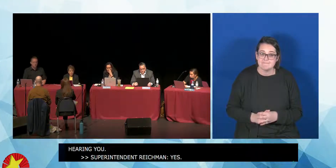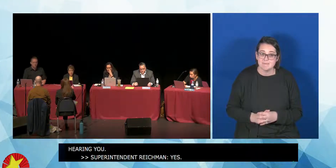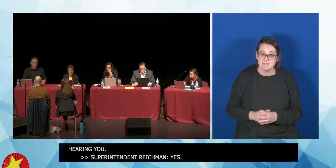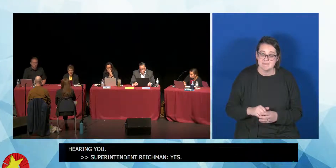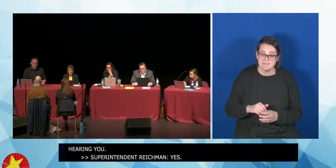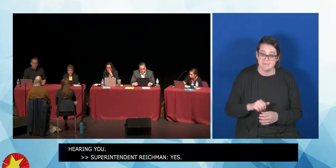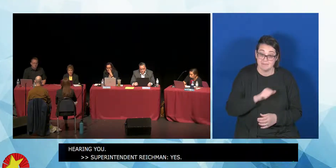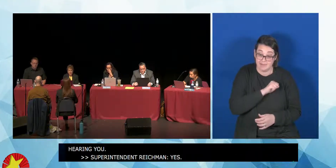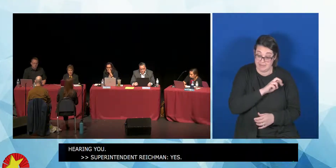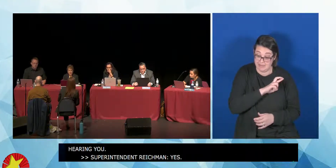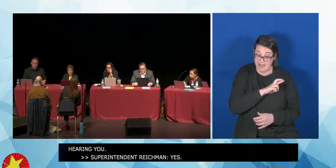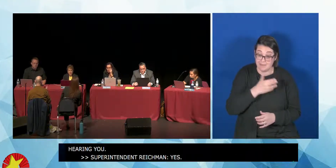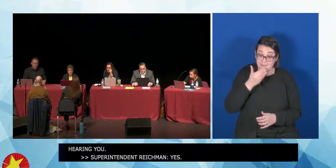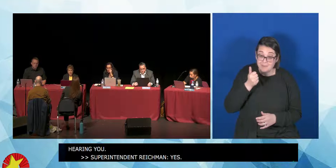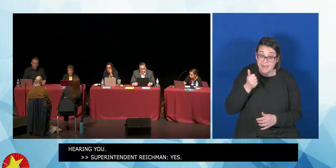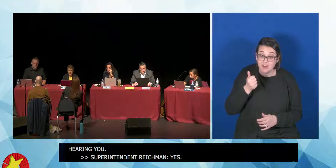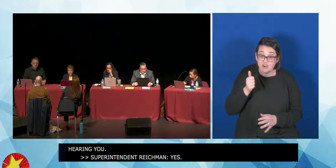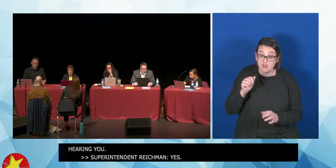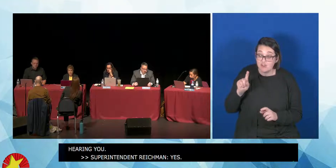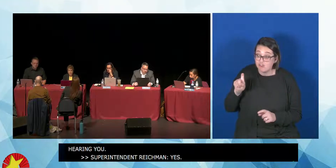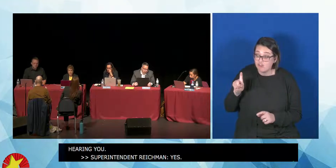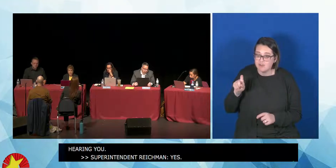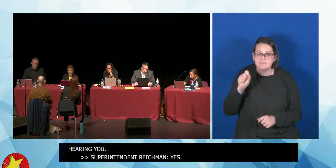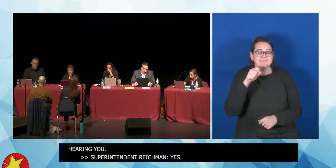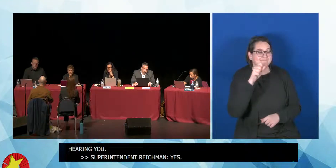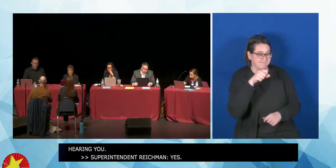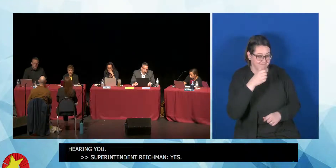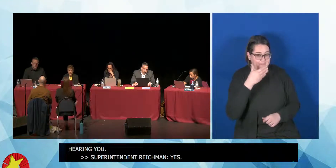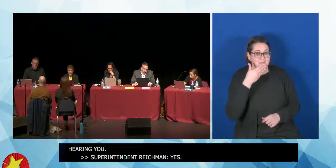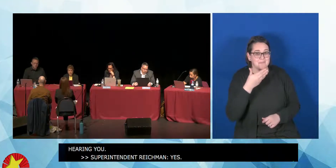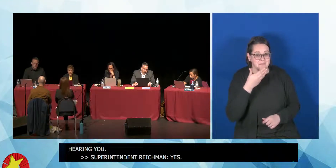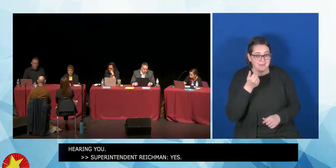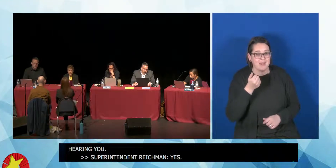Is this better? Yes, that is better. Thank you.